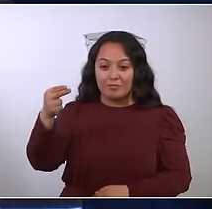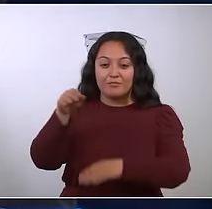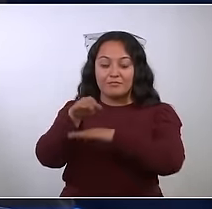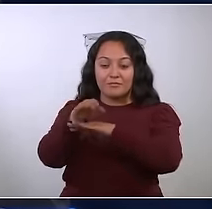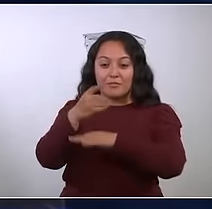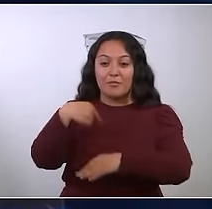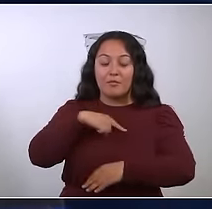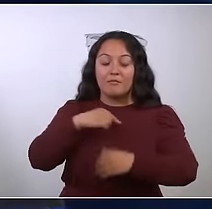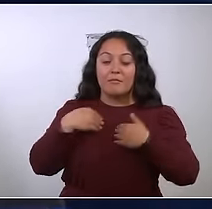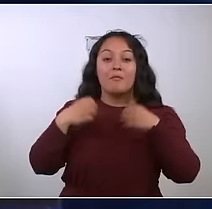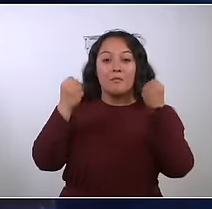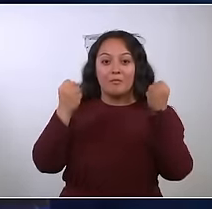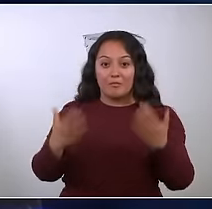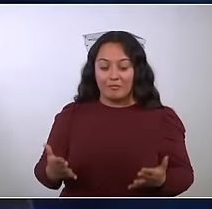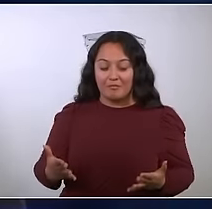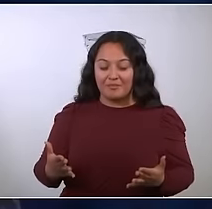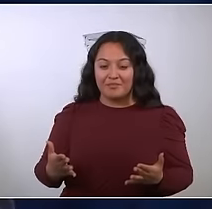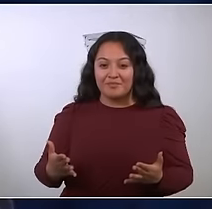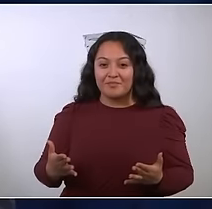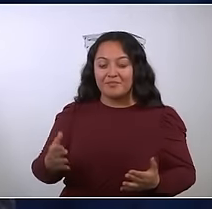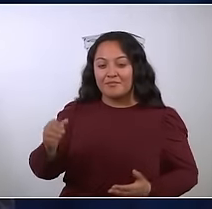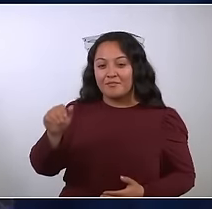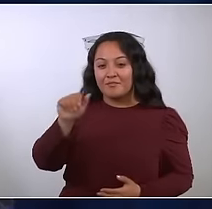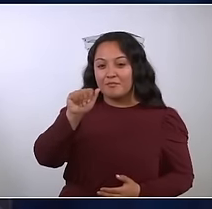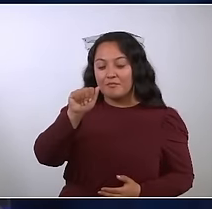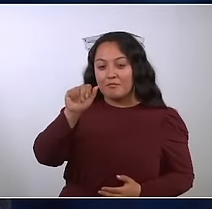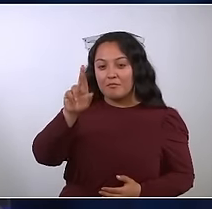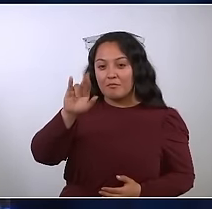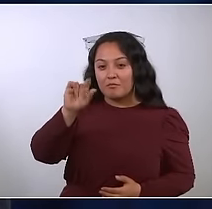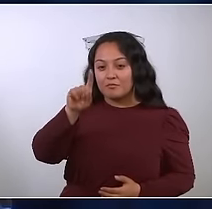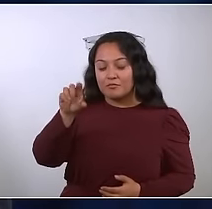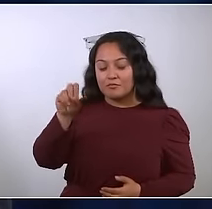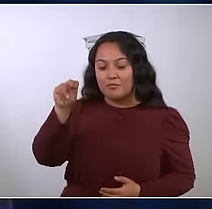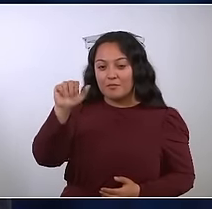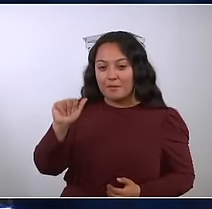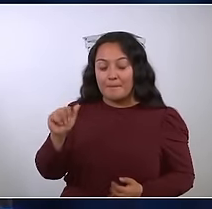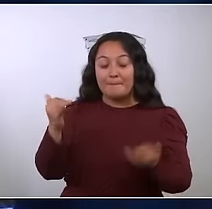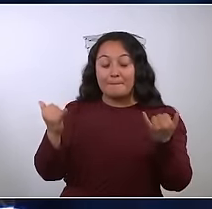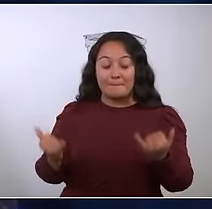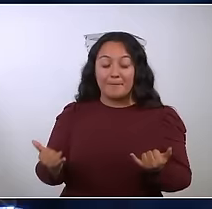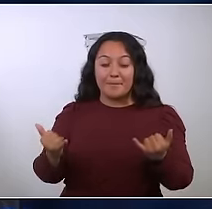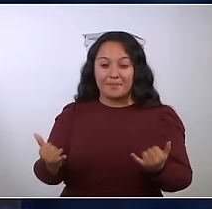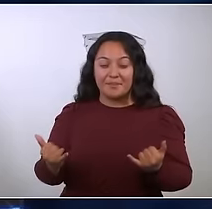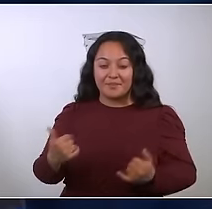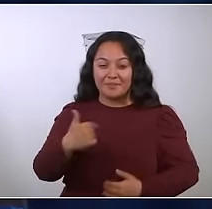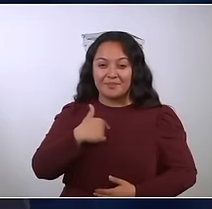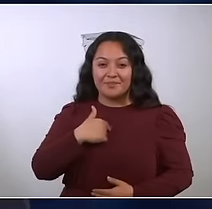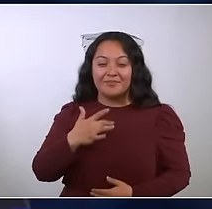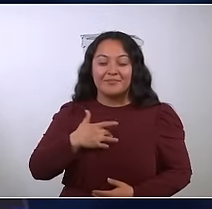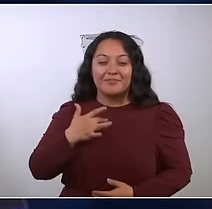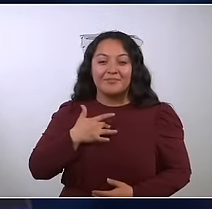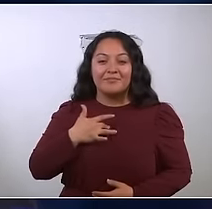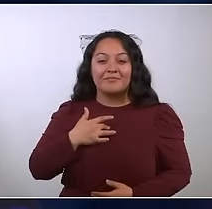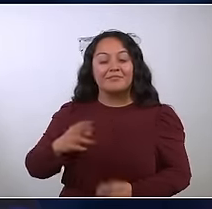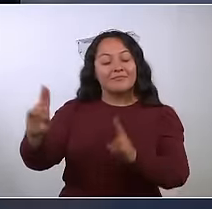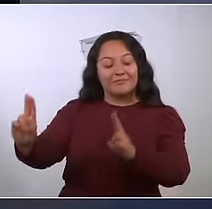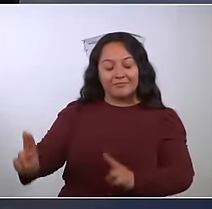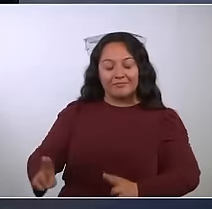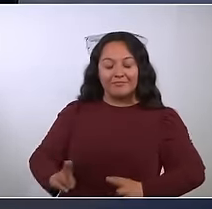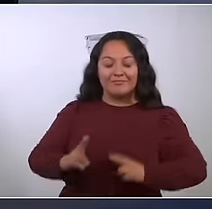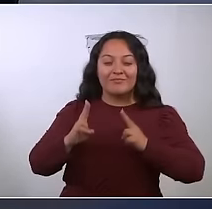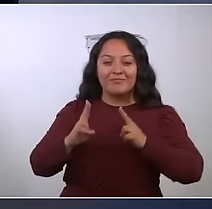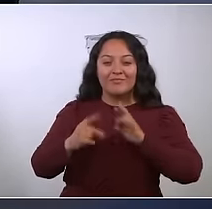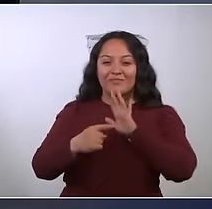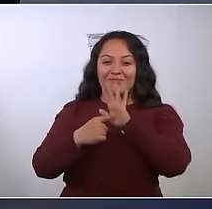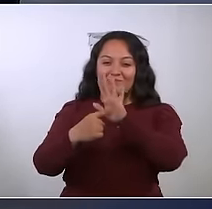Arizona. El sábado fue más California. Yesterday was a lot of California. Pero en esta hora me siento honrado de representar la costa este. But